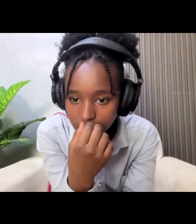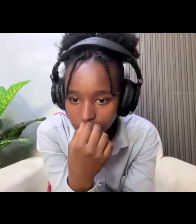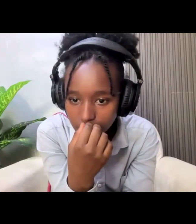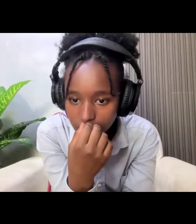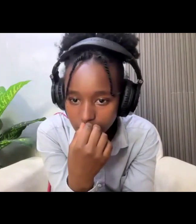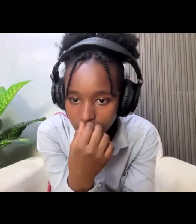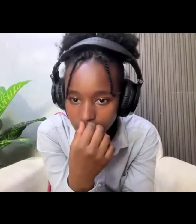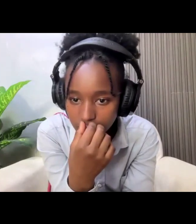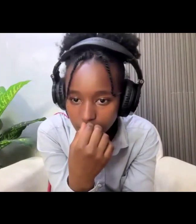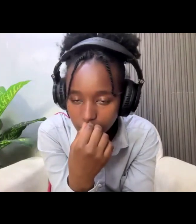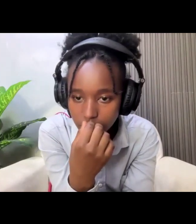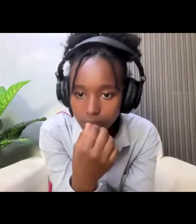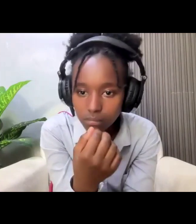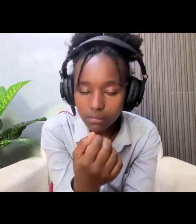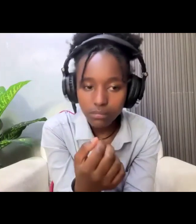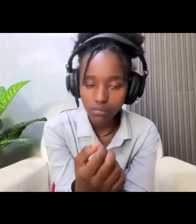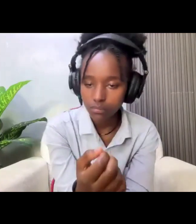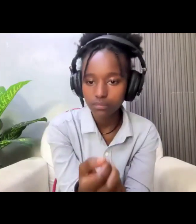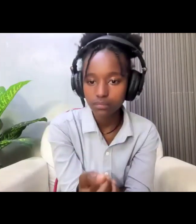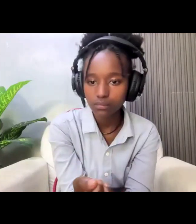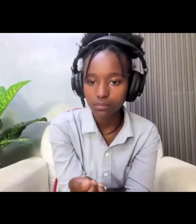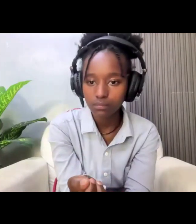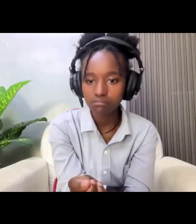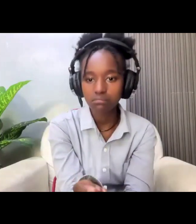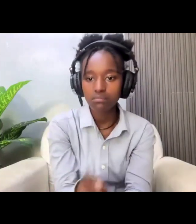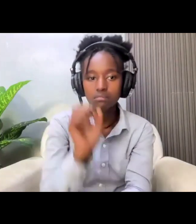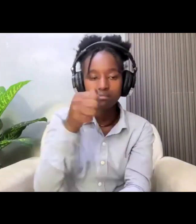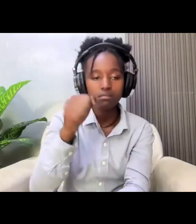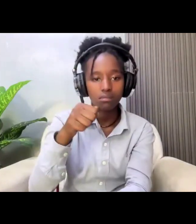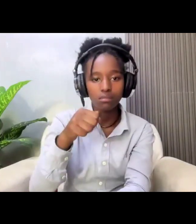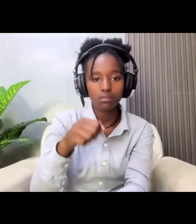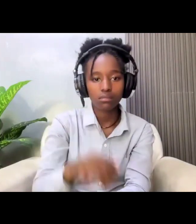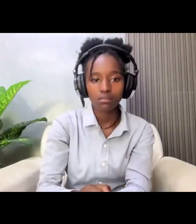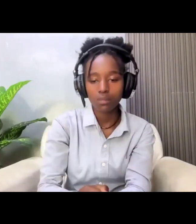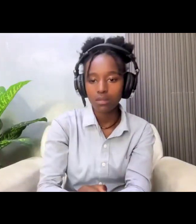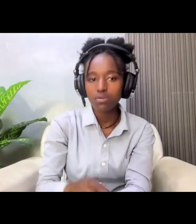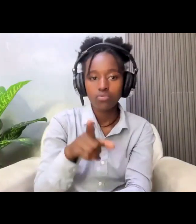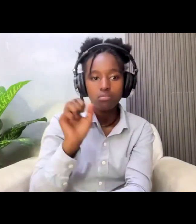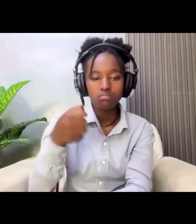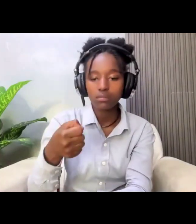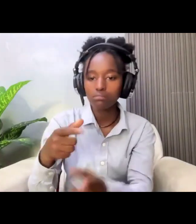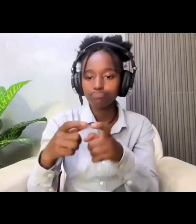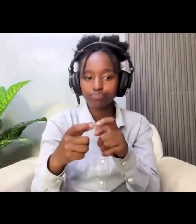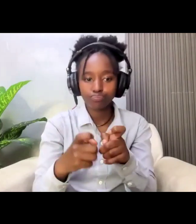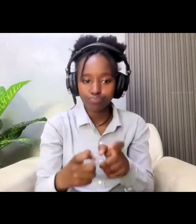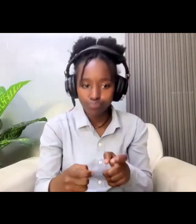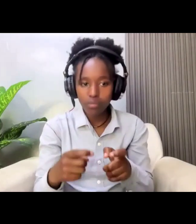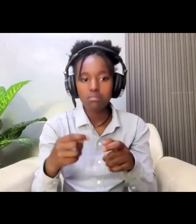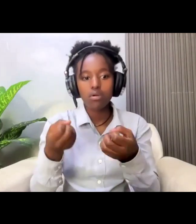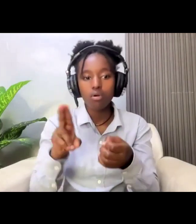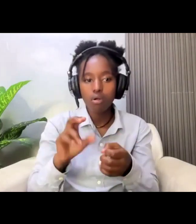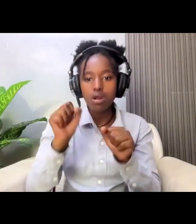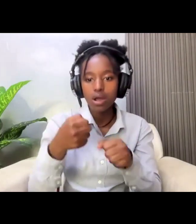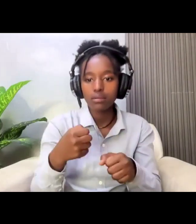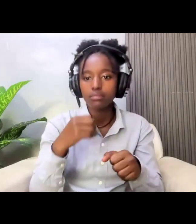There were a number of you I recognize from your names who have been on the course. There are officers here